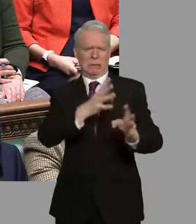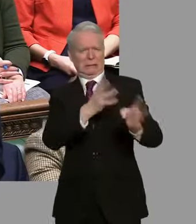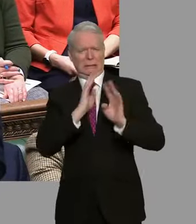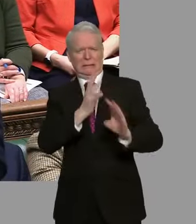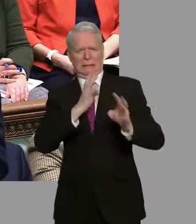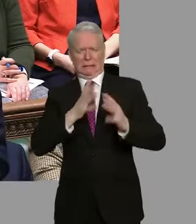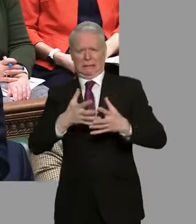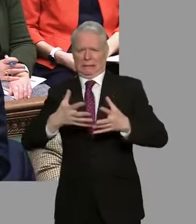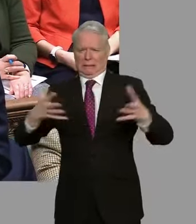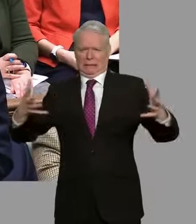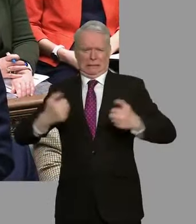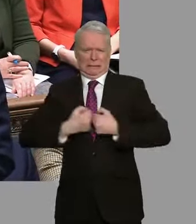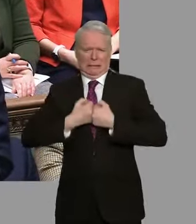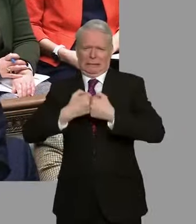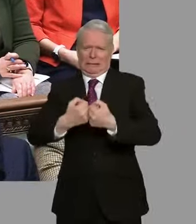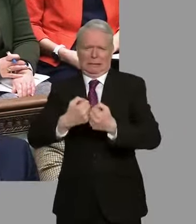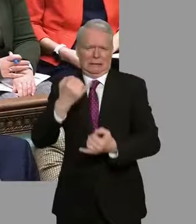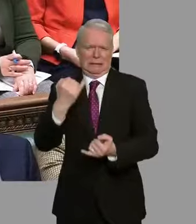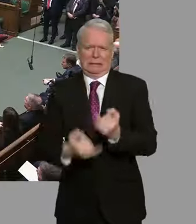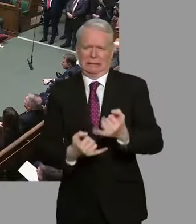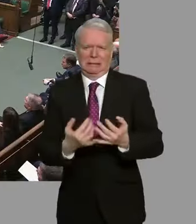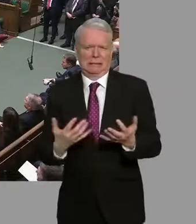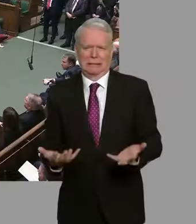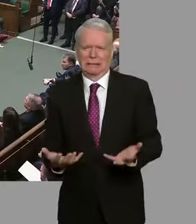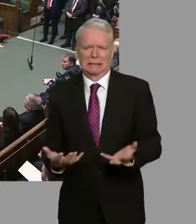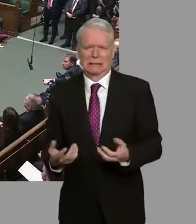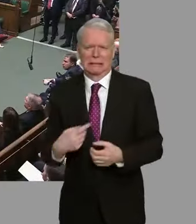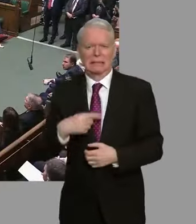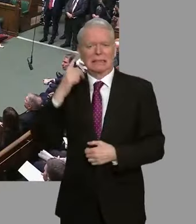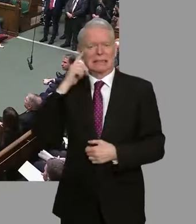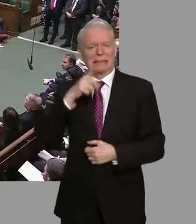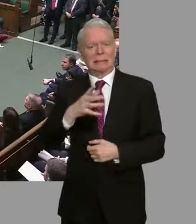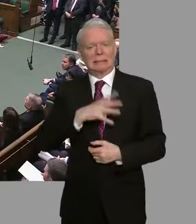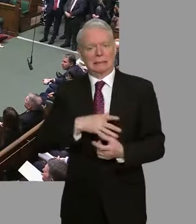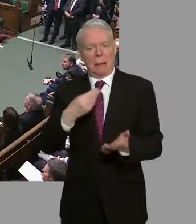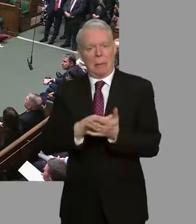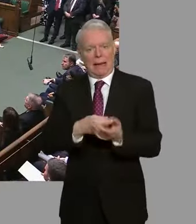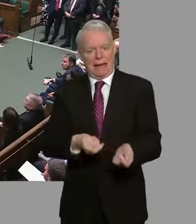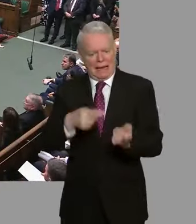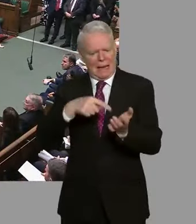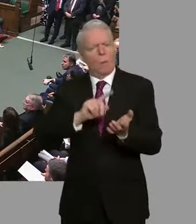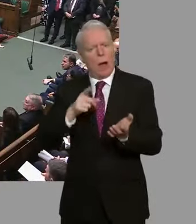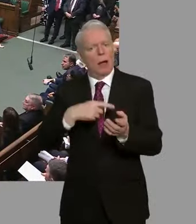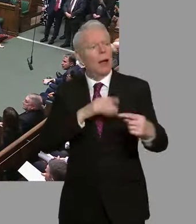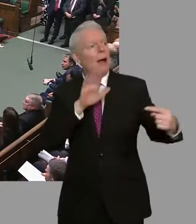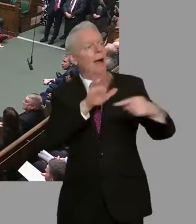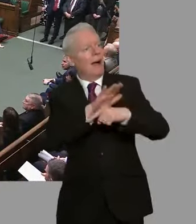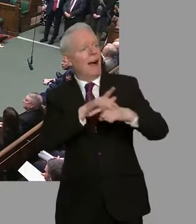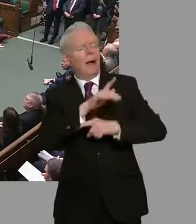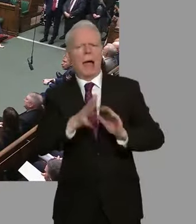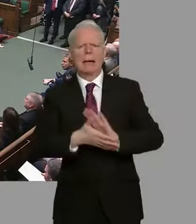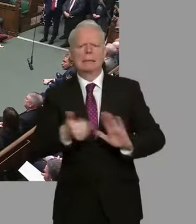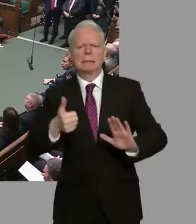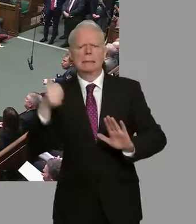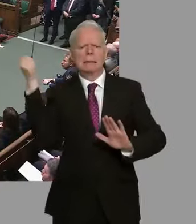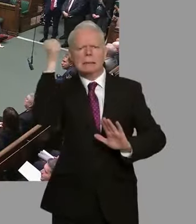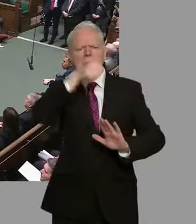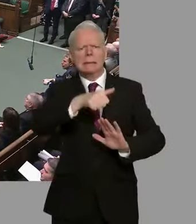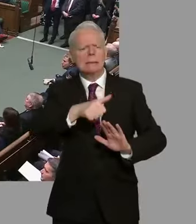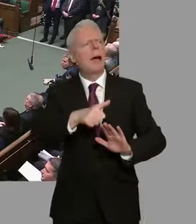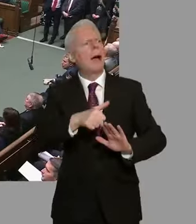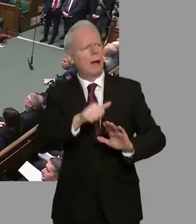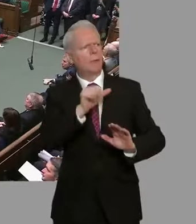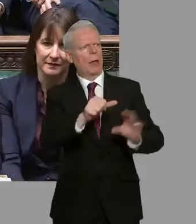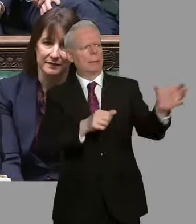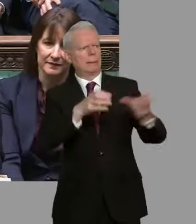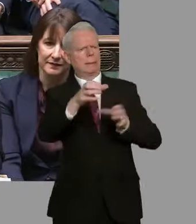services, they should be able to? Minister. Well, Mr. Speaker, we welcome all investment into the United Kingdom, and